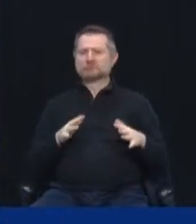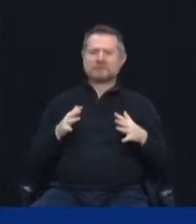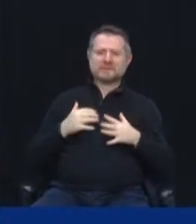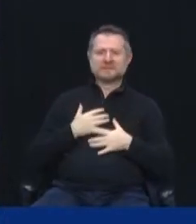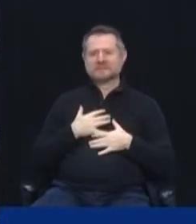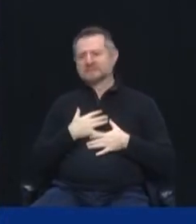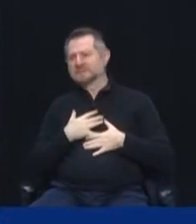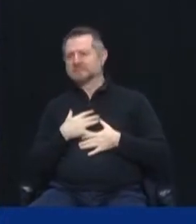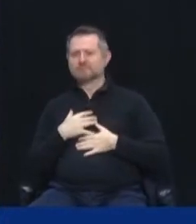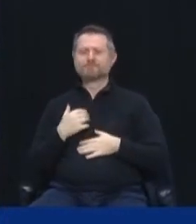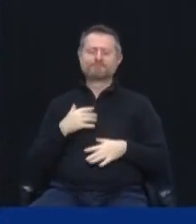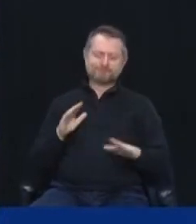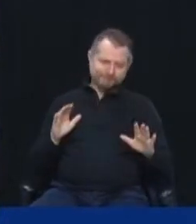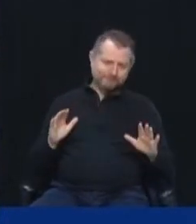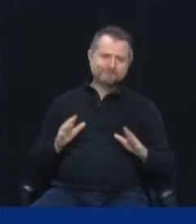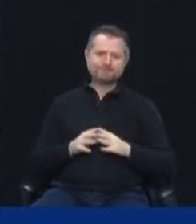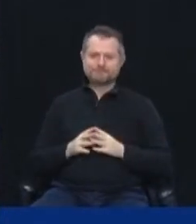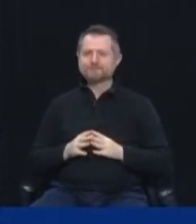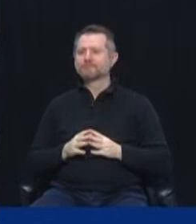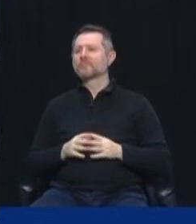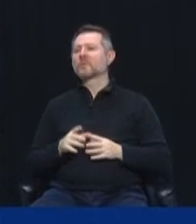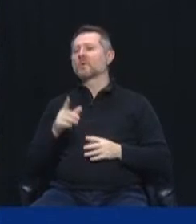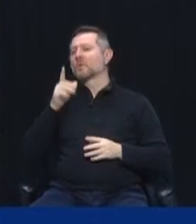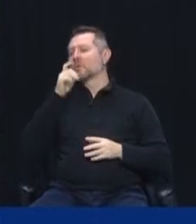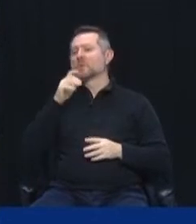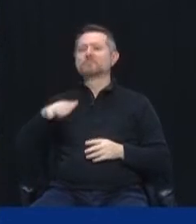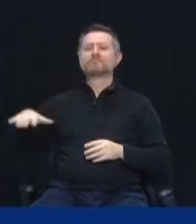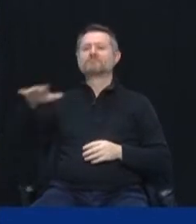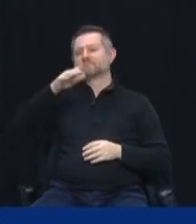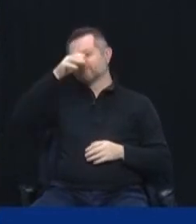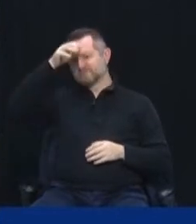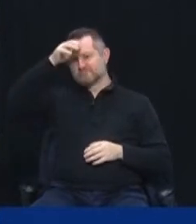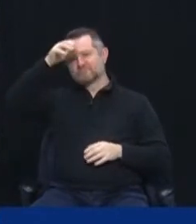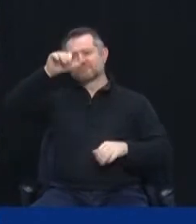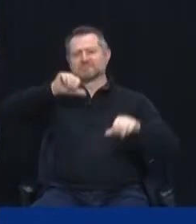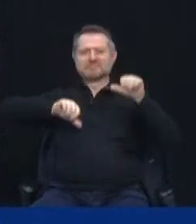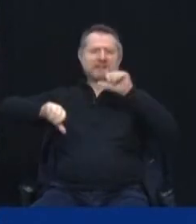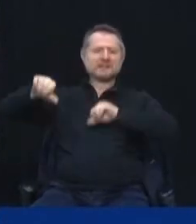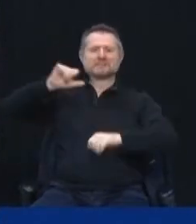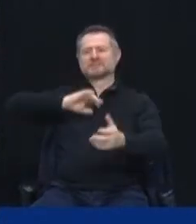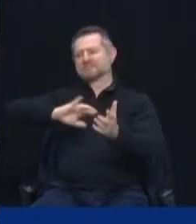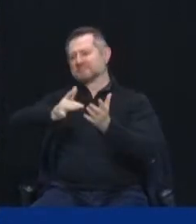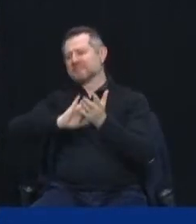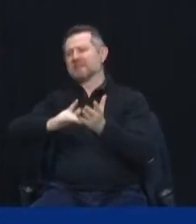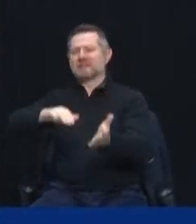every major medical professional has said it's safe, but hesitancy is part of it.